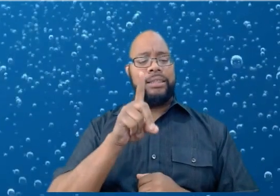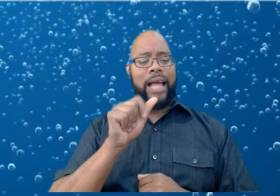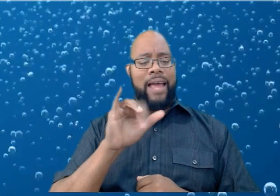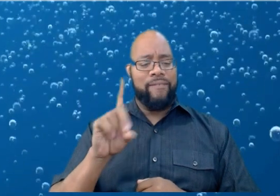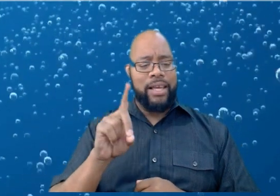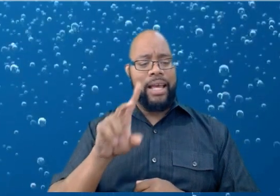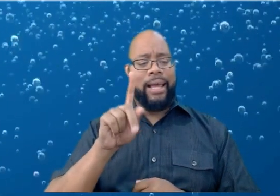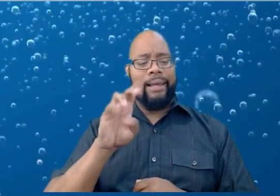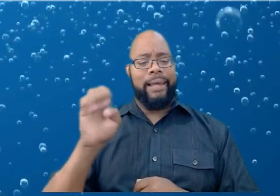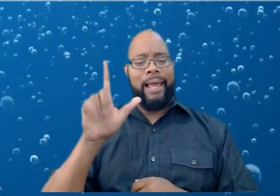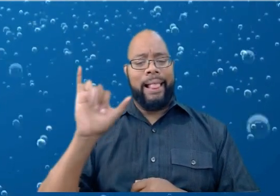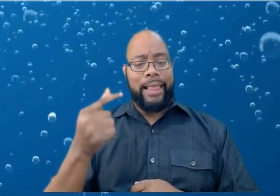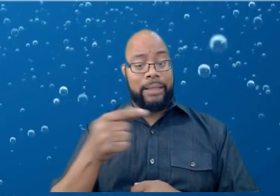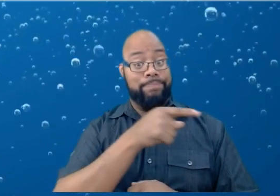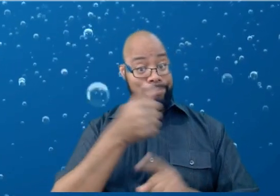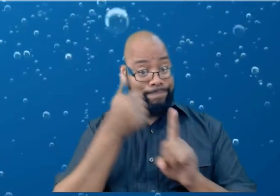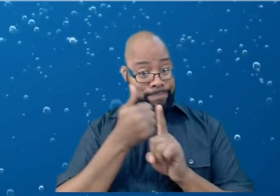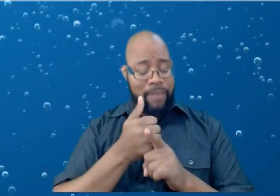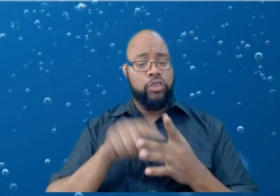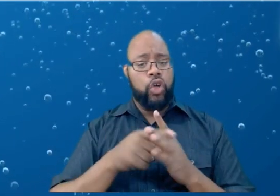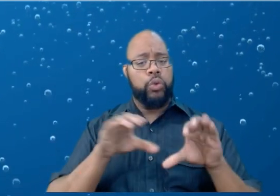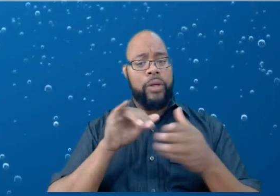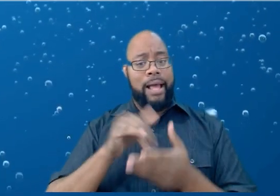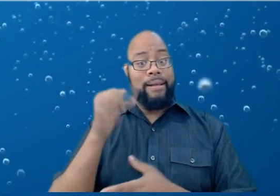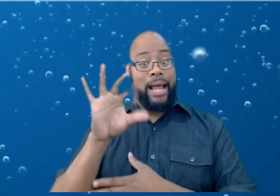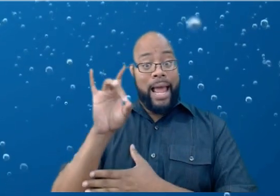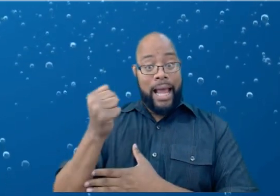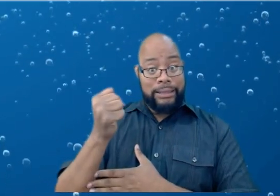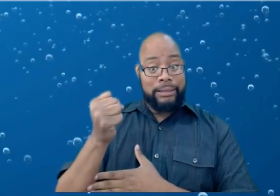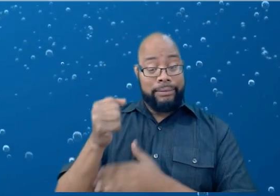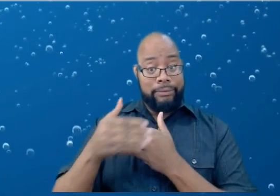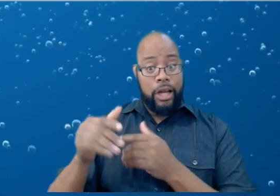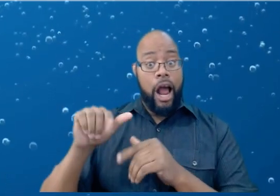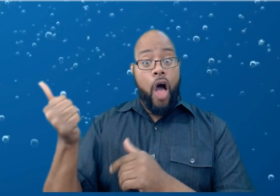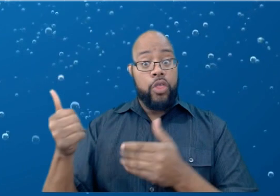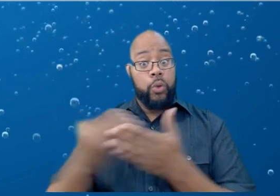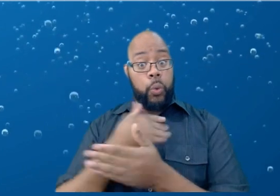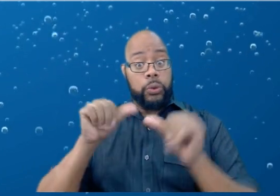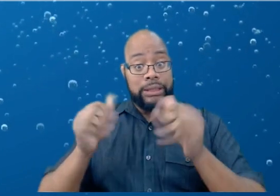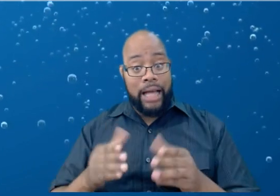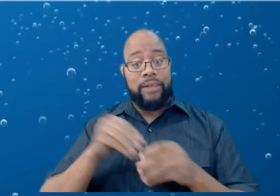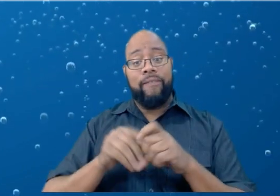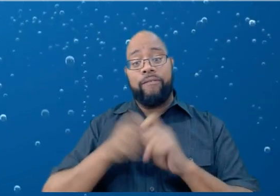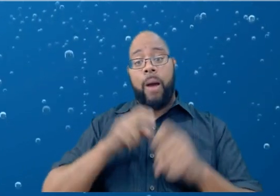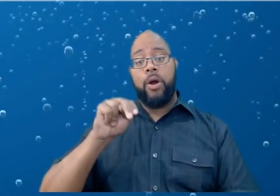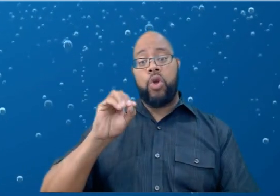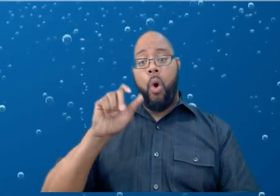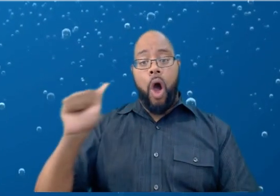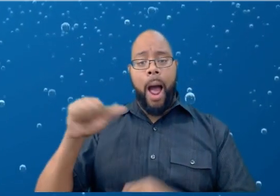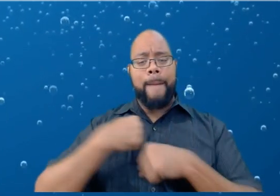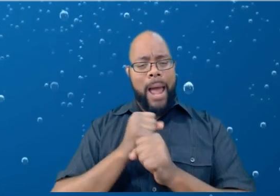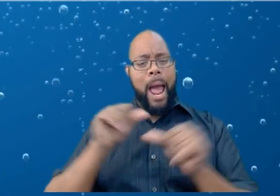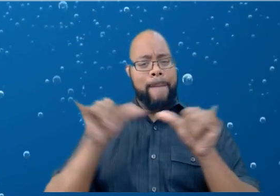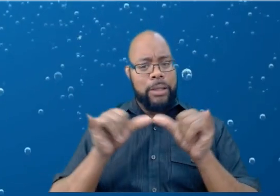Hawaii by David Keeling. What they started doing in the 1980s is a group of scientists out of NOAA, they